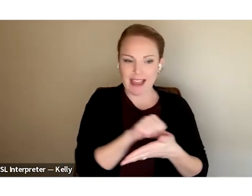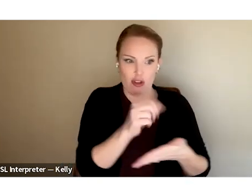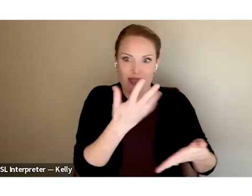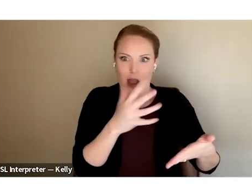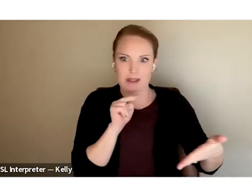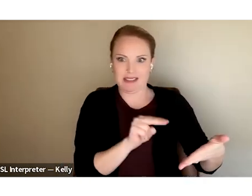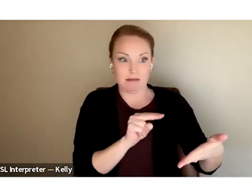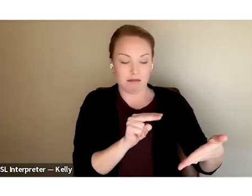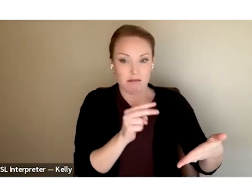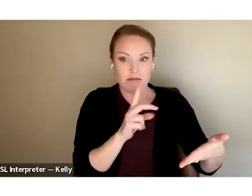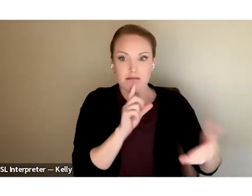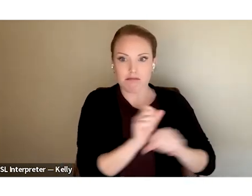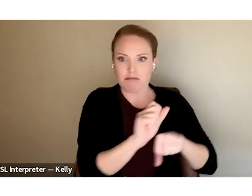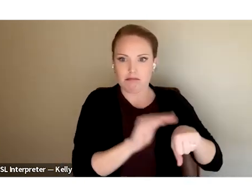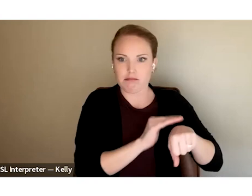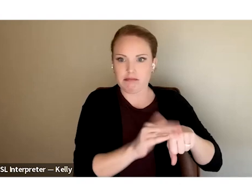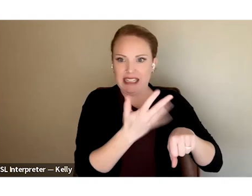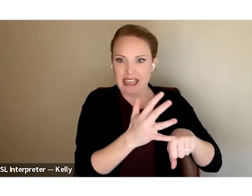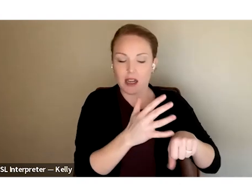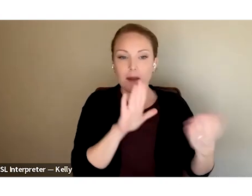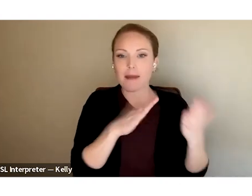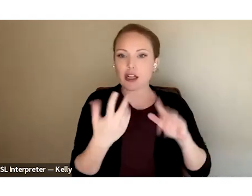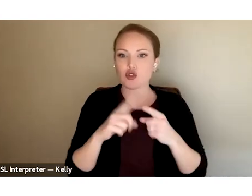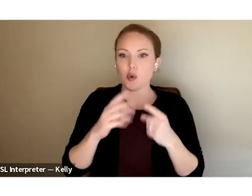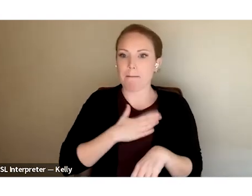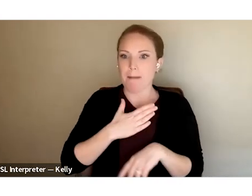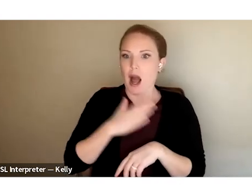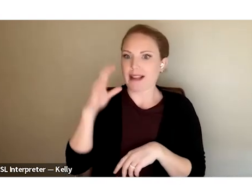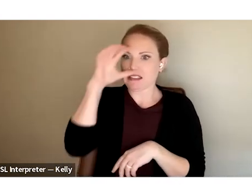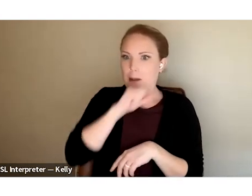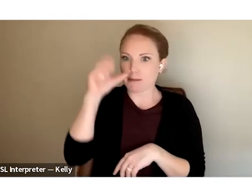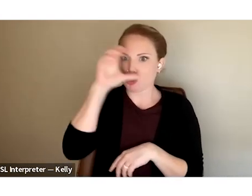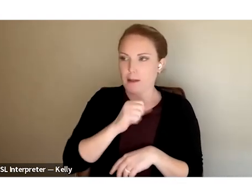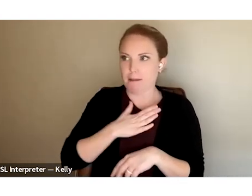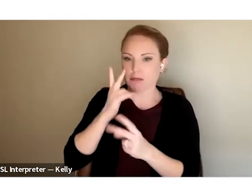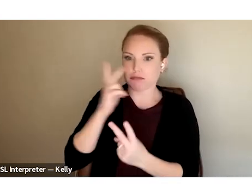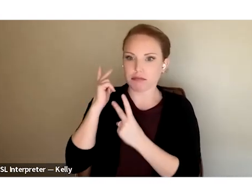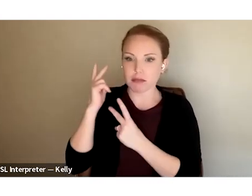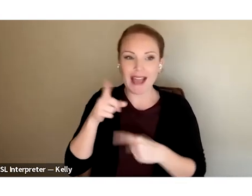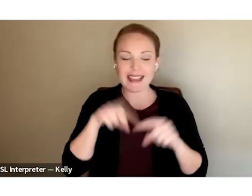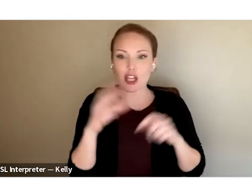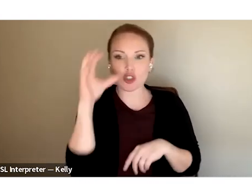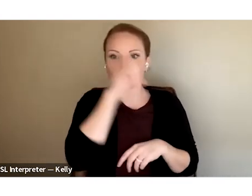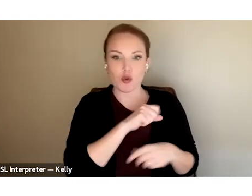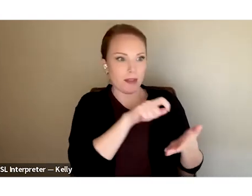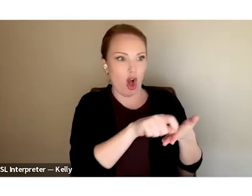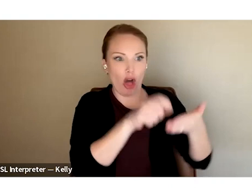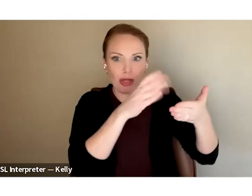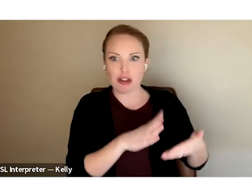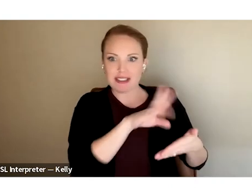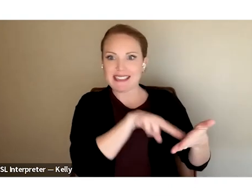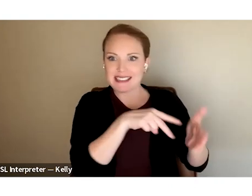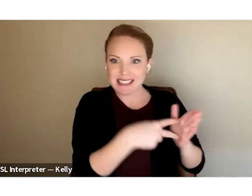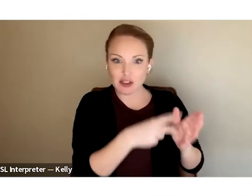reflection at the end? And how would I assume what the author's intention was just based on the first page around this character?